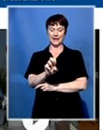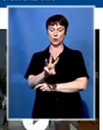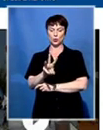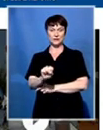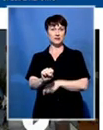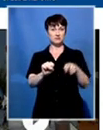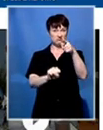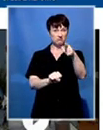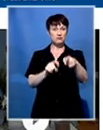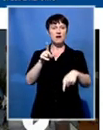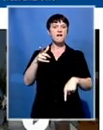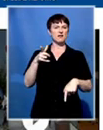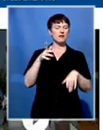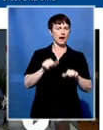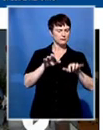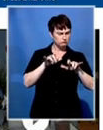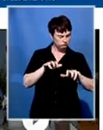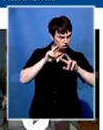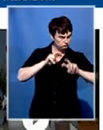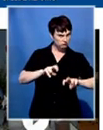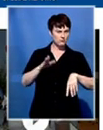www.sabc.co.za/news, for more on those crime